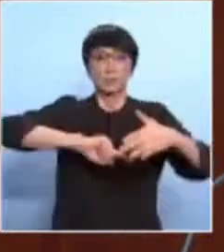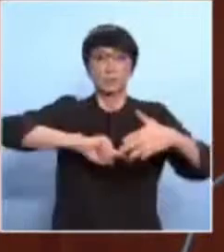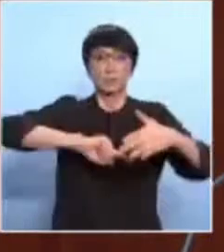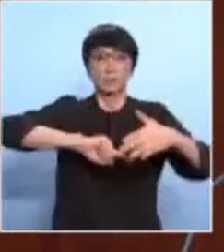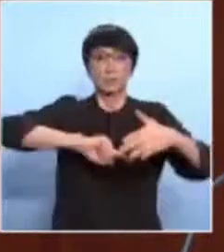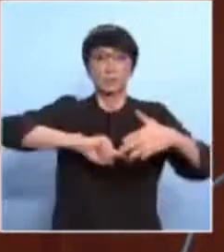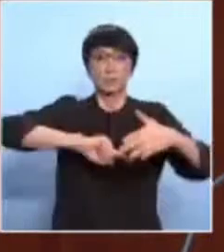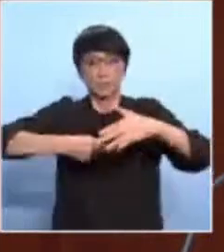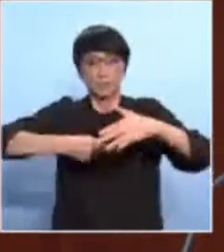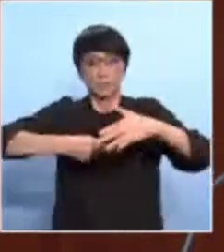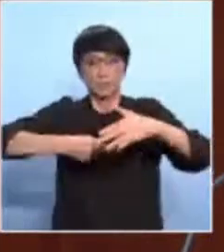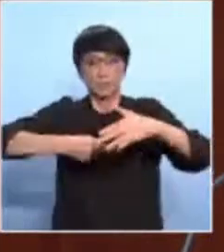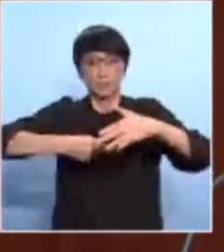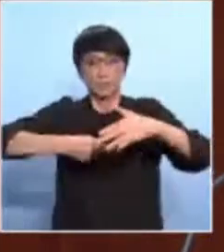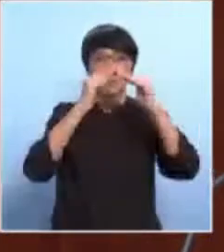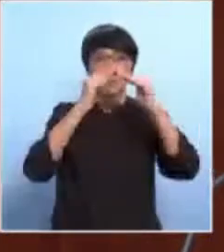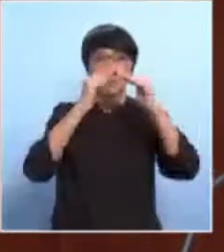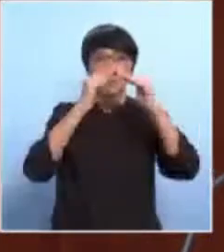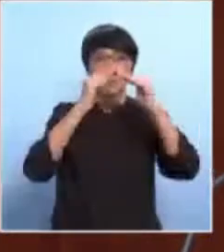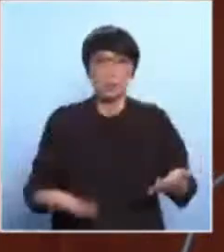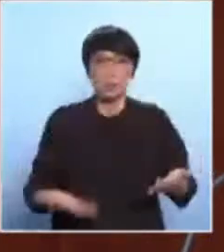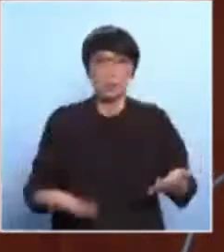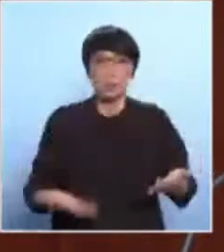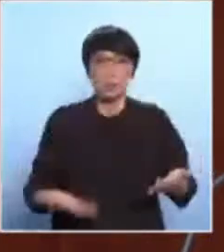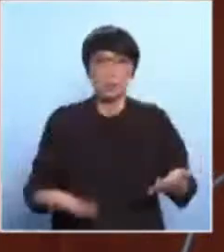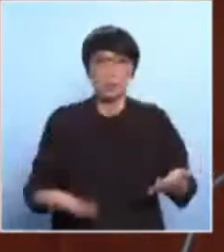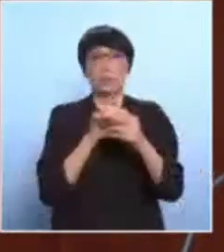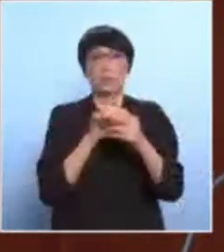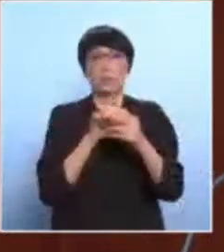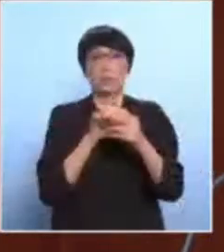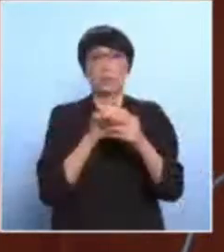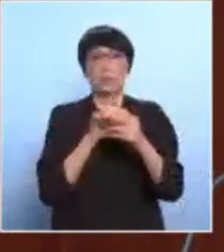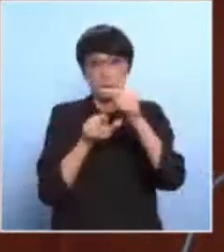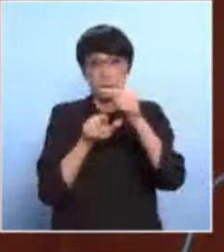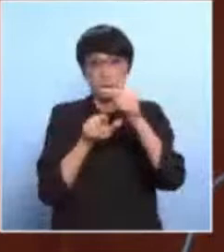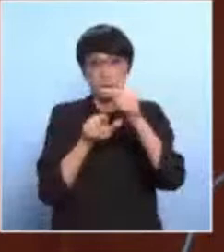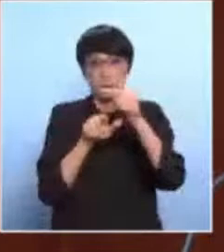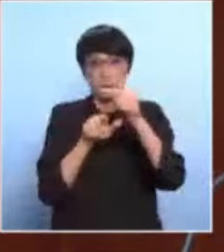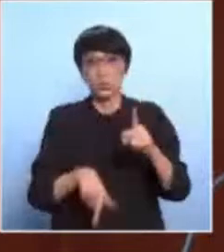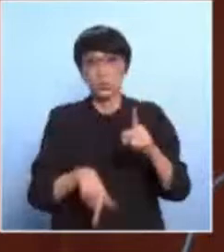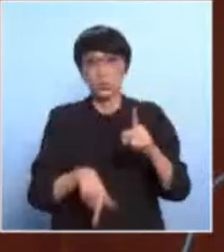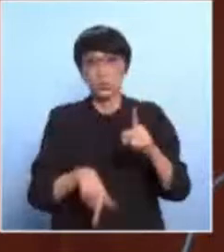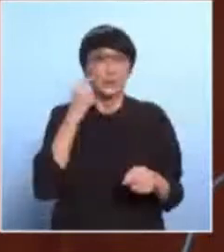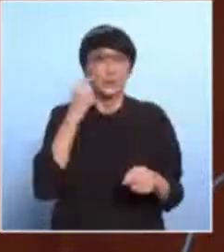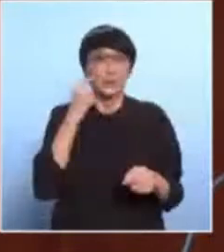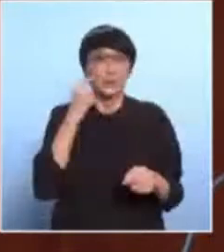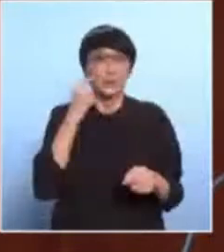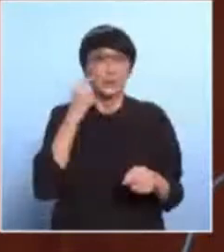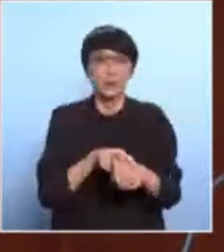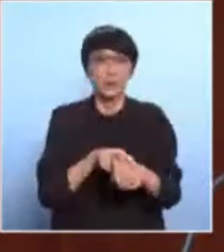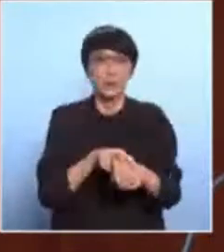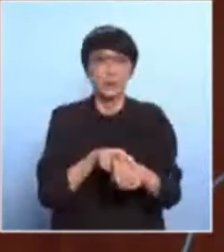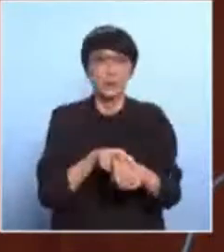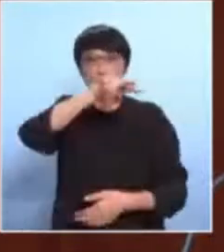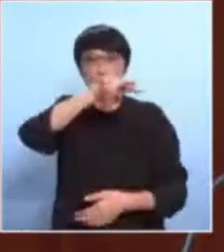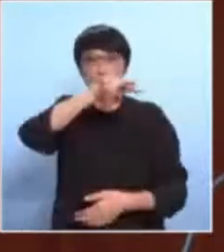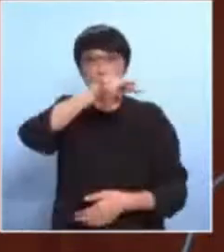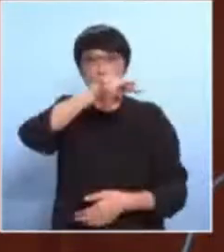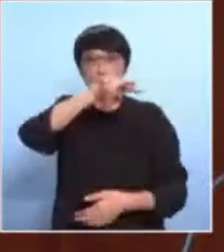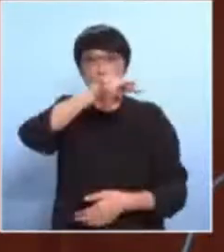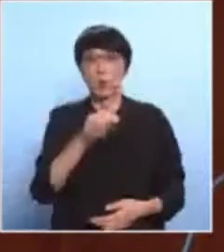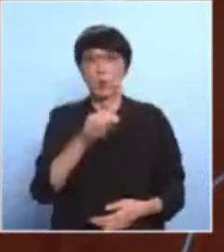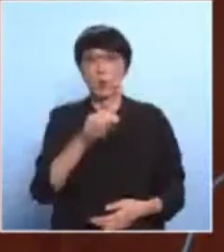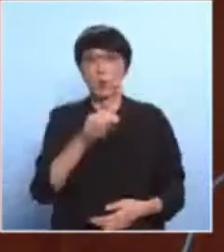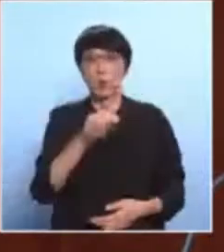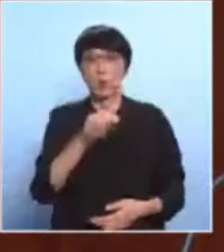for building repairs. In addition, the Buildings Department will, starting from this quarter, initiate prosecution